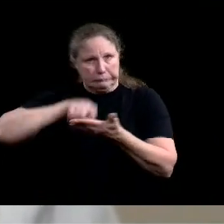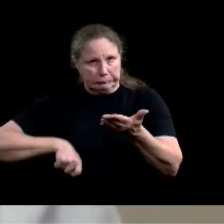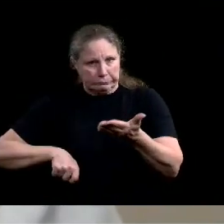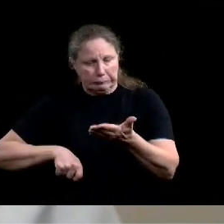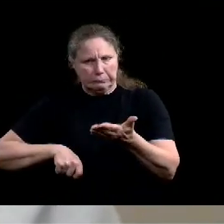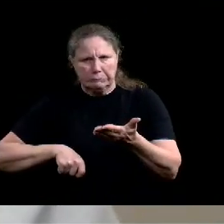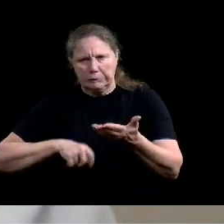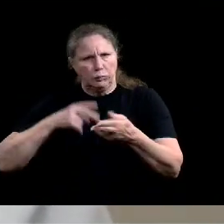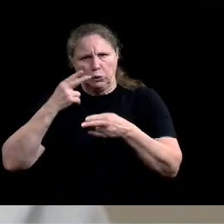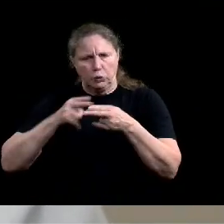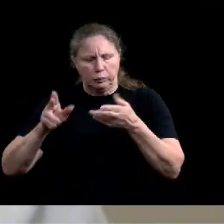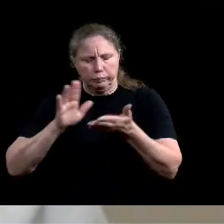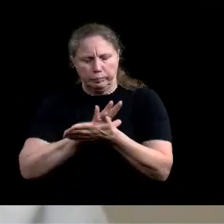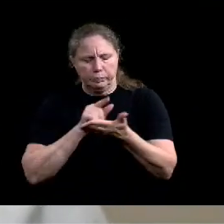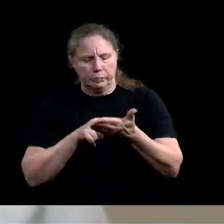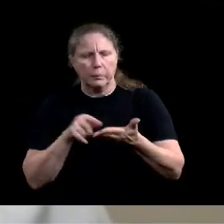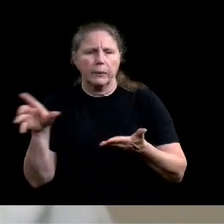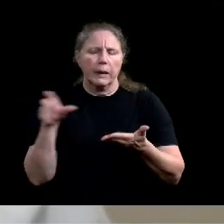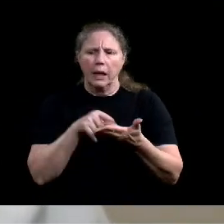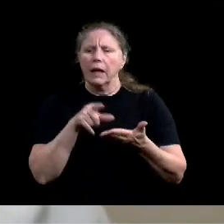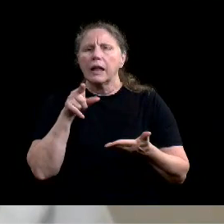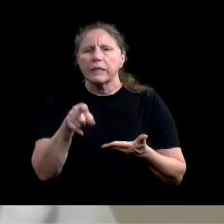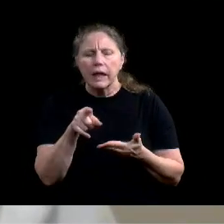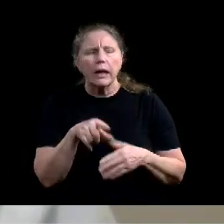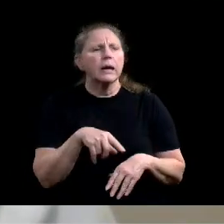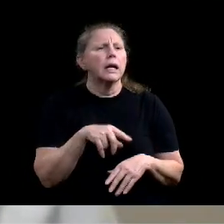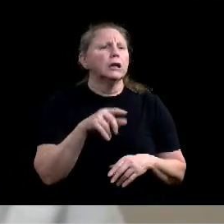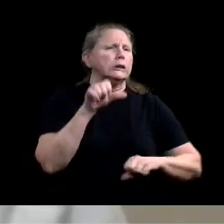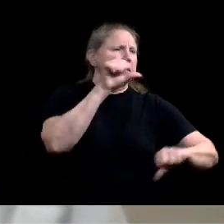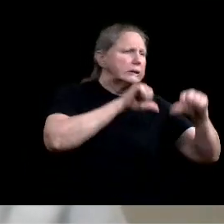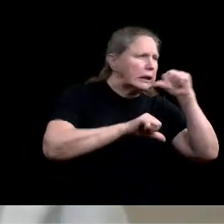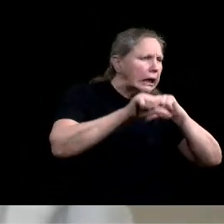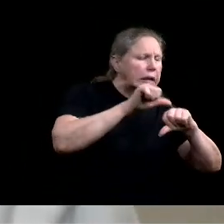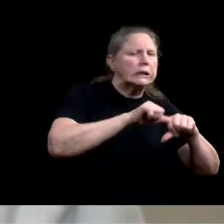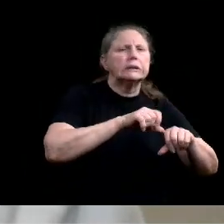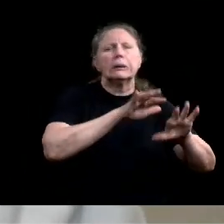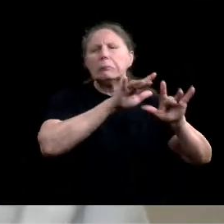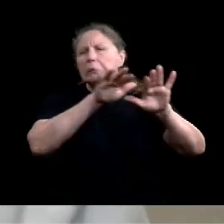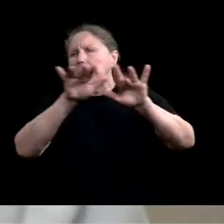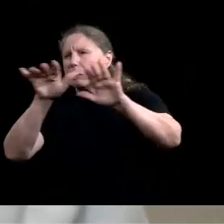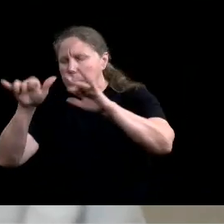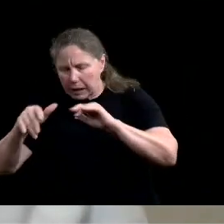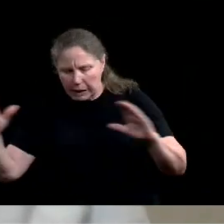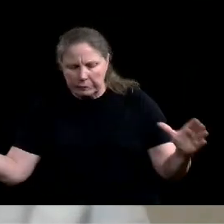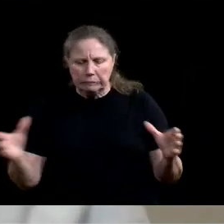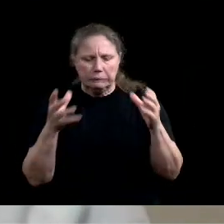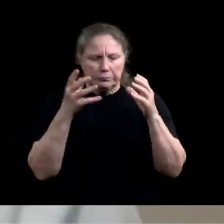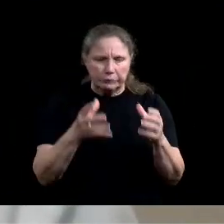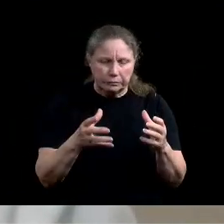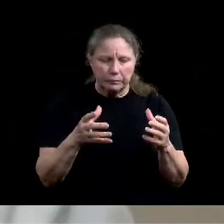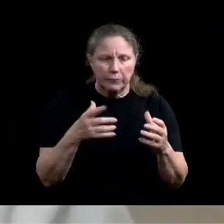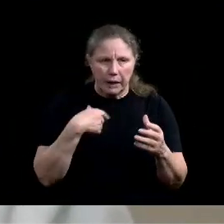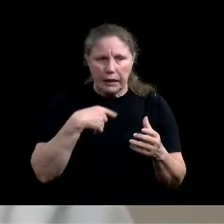science and wrote a brief on this. I think it was actually addressed to the White House.